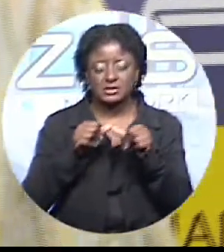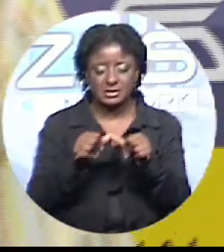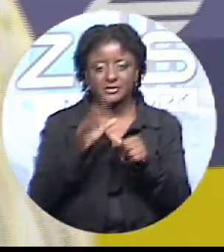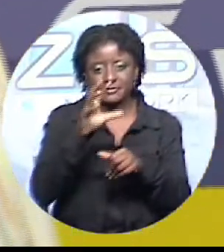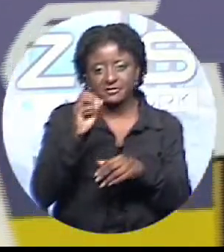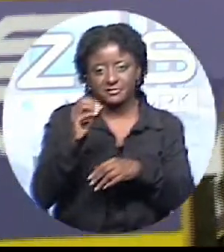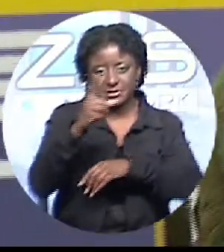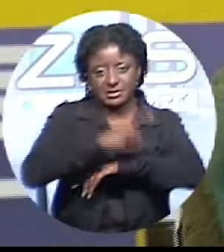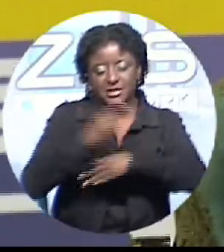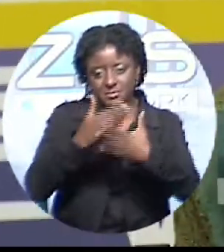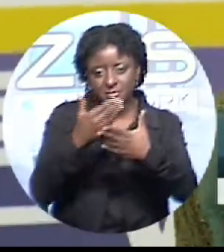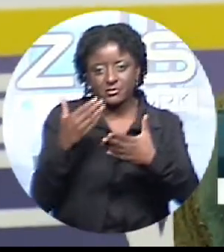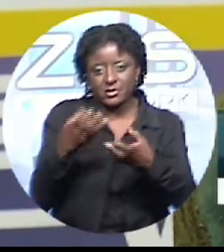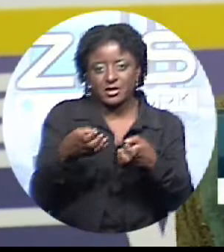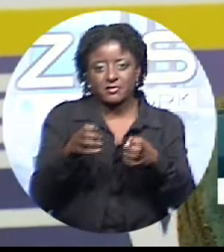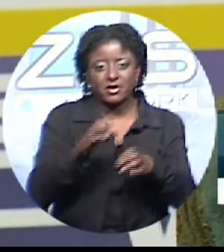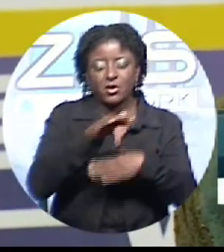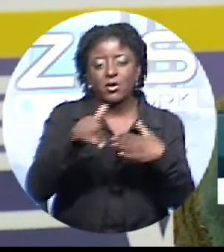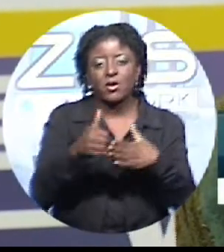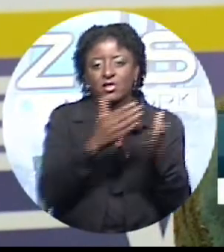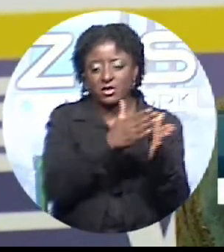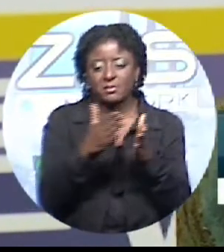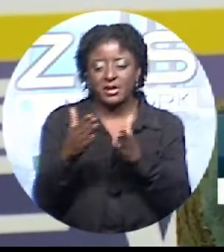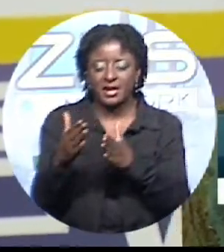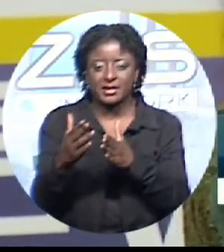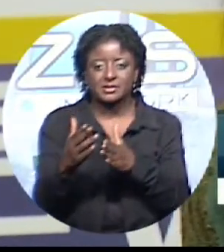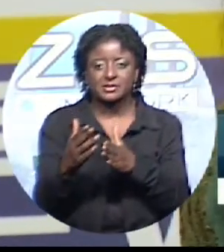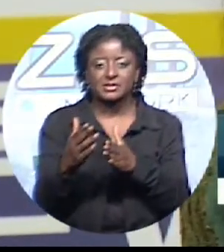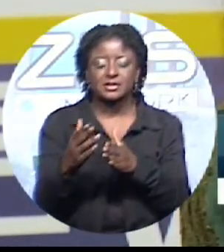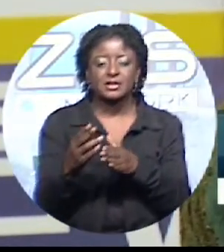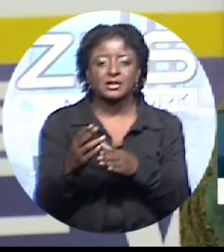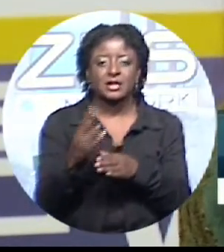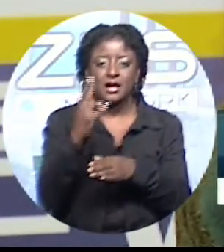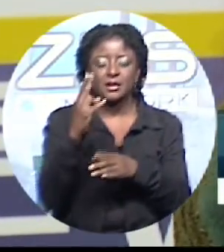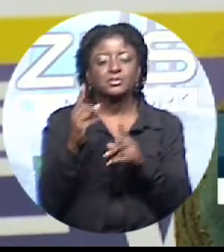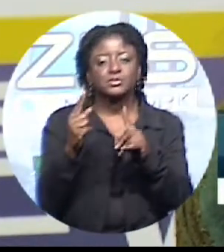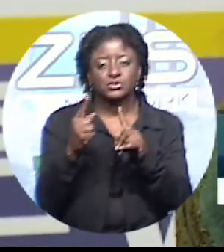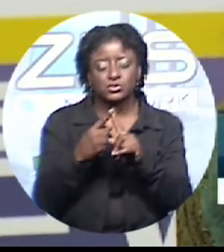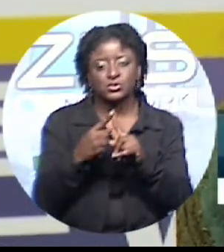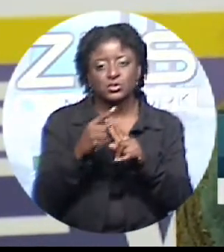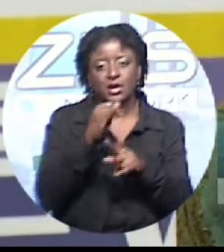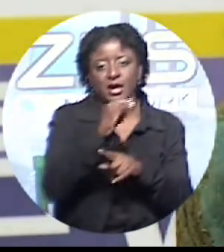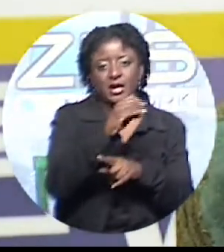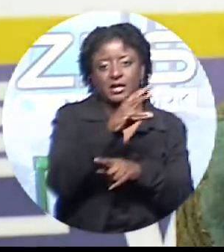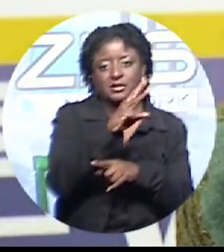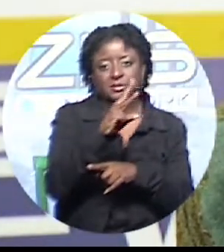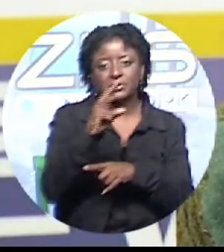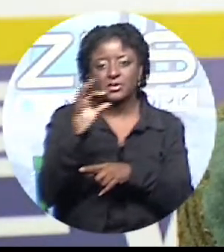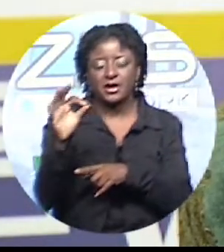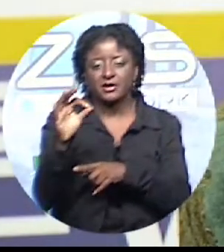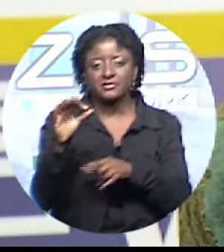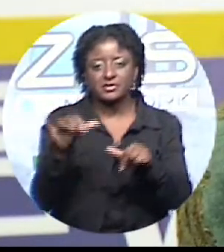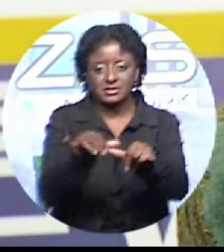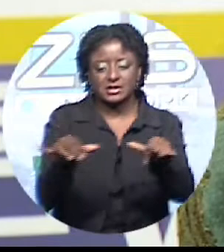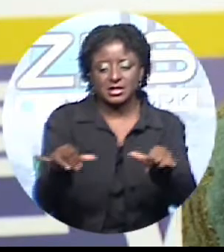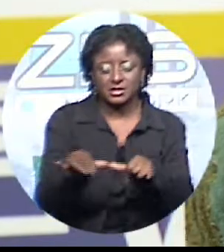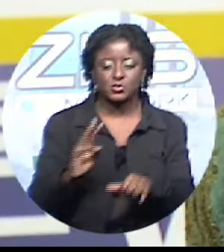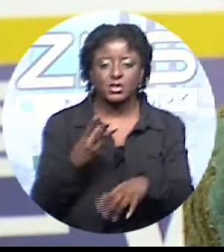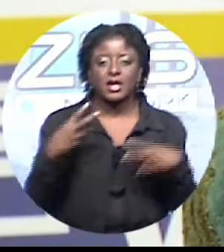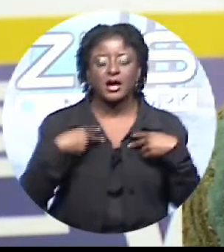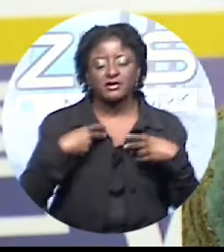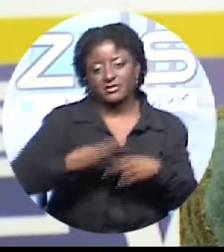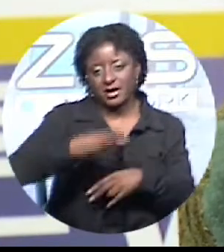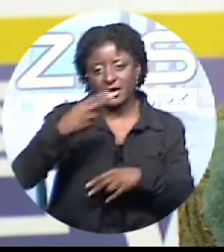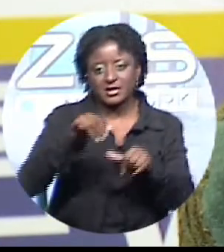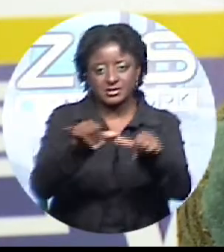the plans are really up to IAAF standards, and we do have very high standards at the IAAF, so